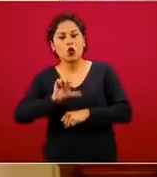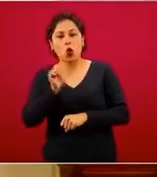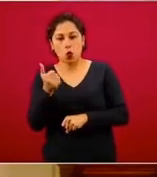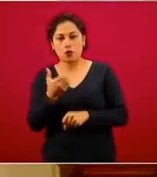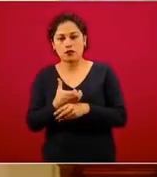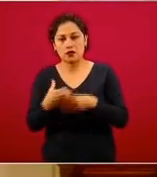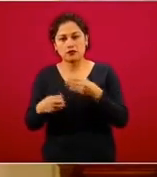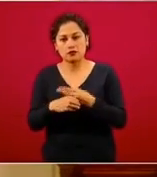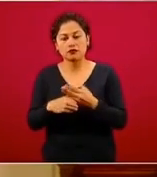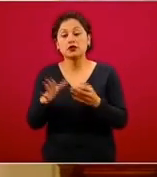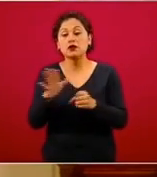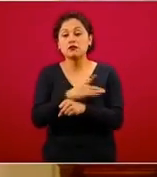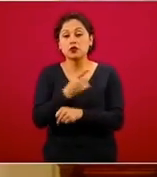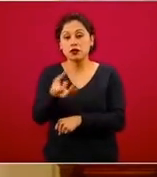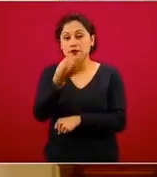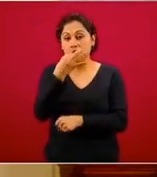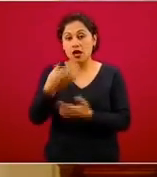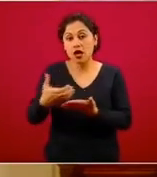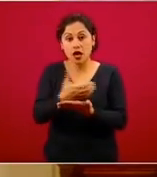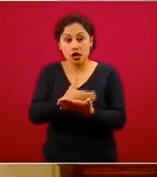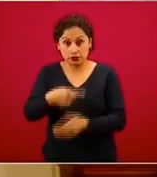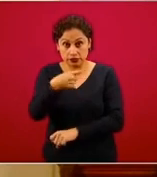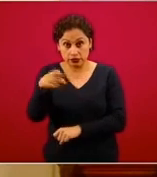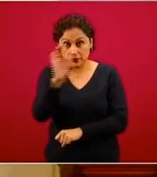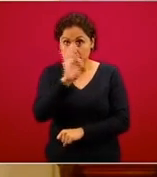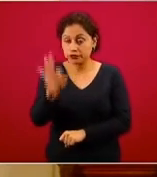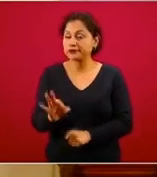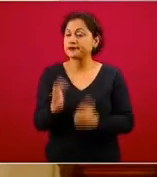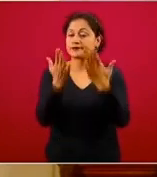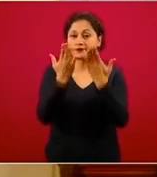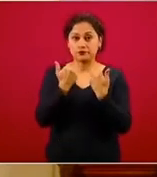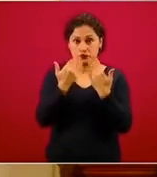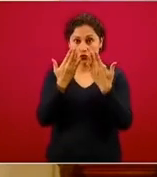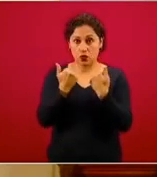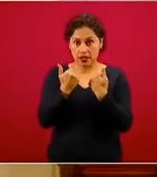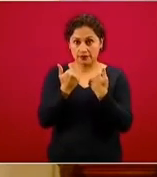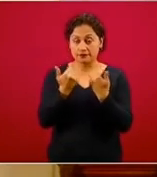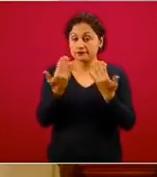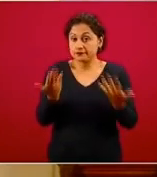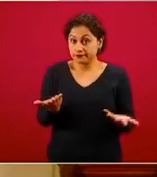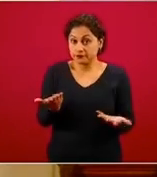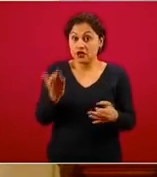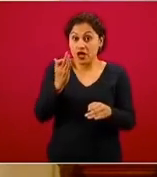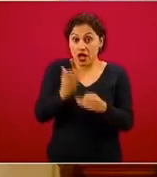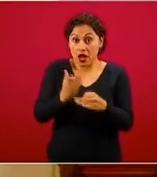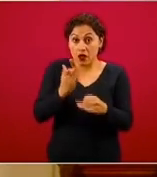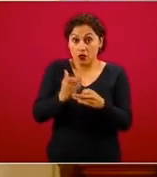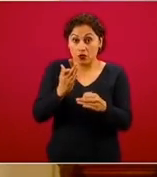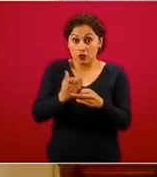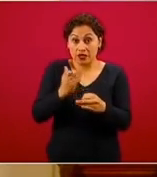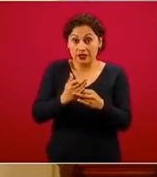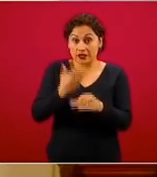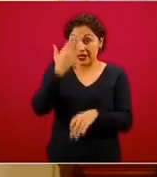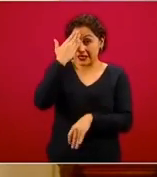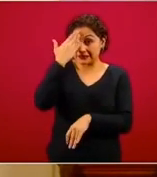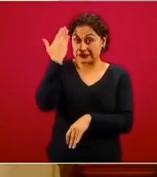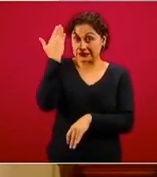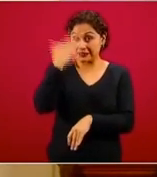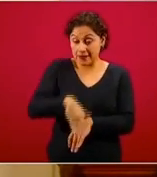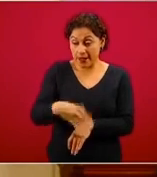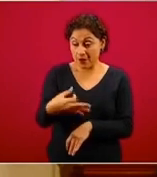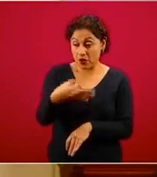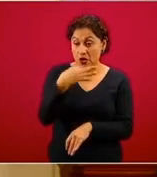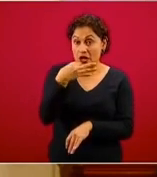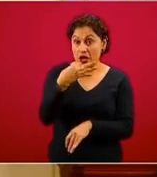un aware of who we are elemento prescribing these directo medicines de cuál to, es el for example. tratamiento a seguir. So El tratamiento there is se sigue no,